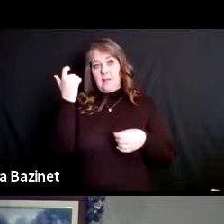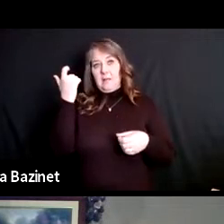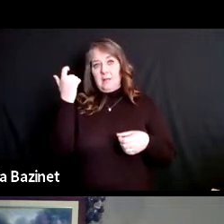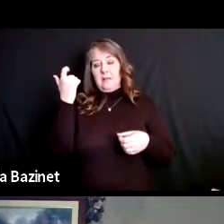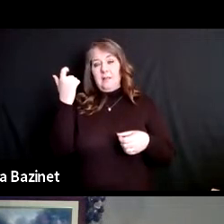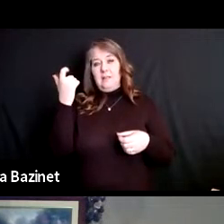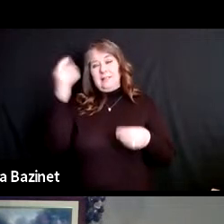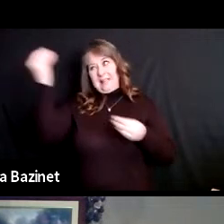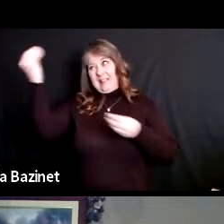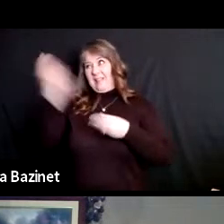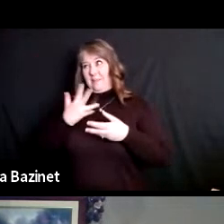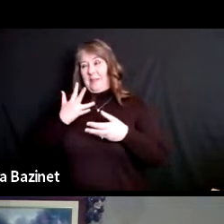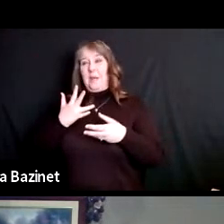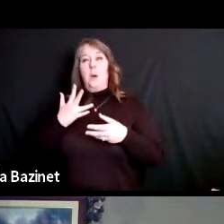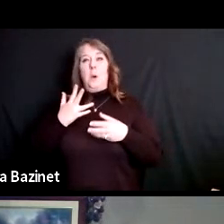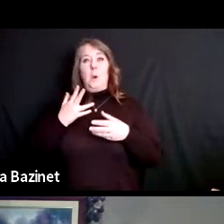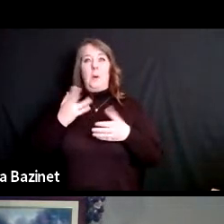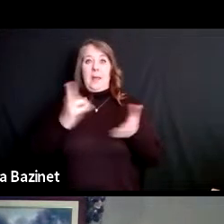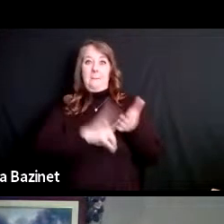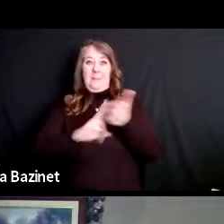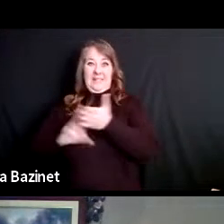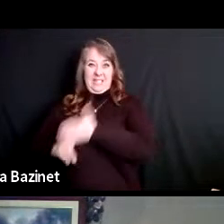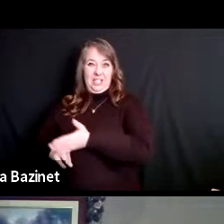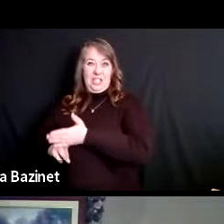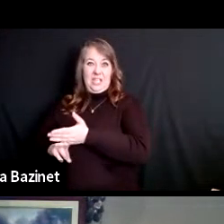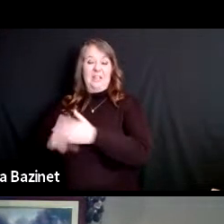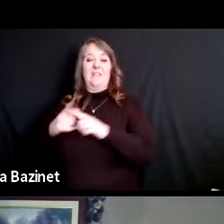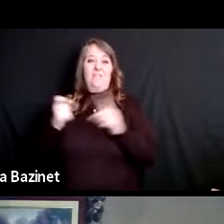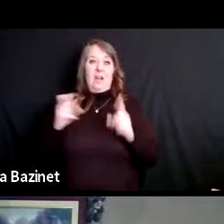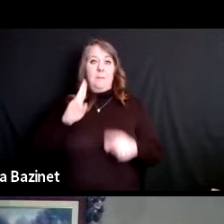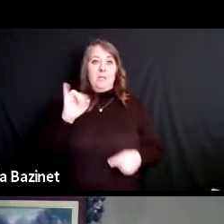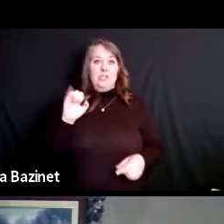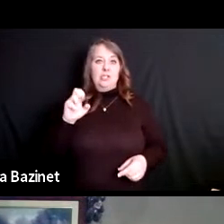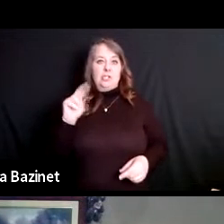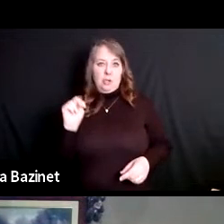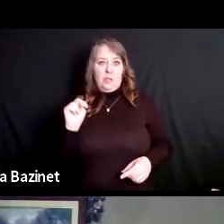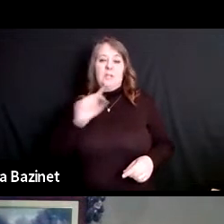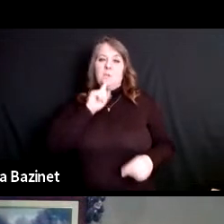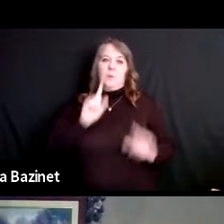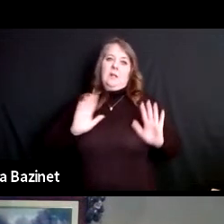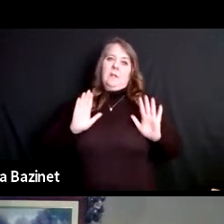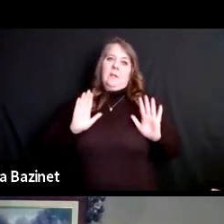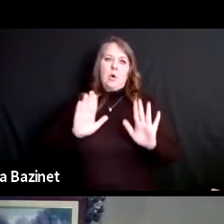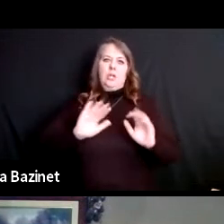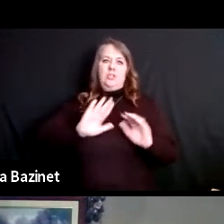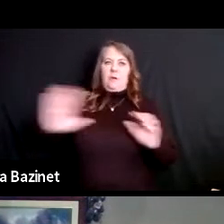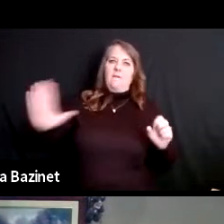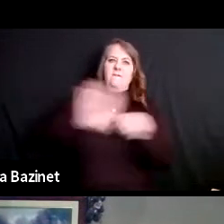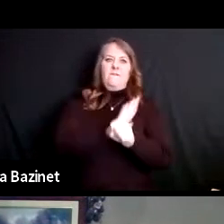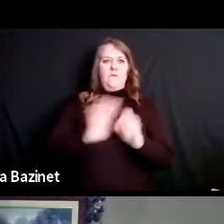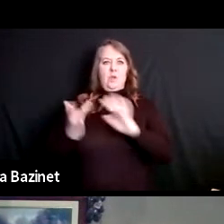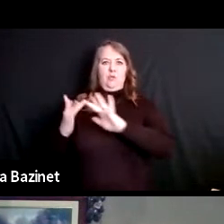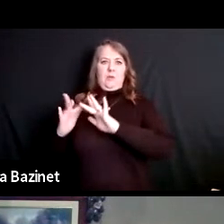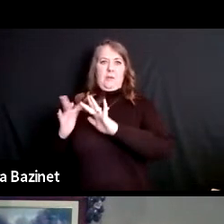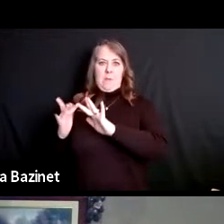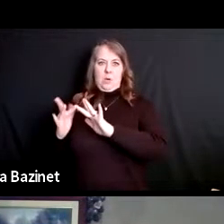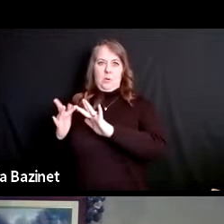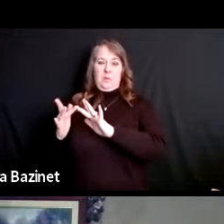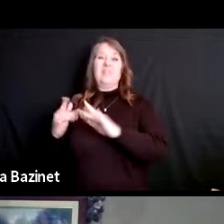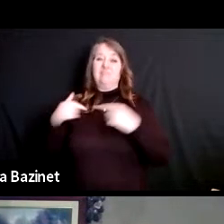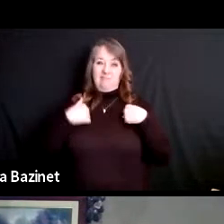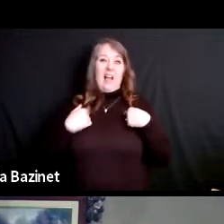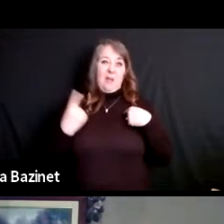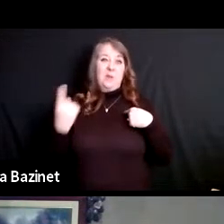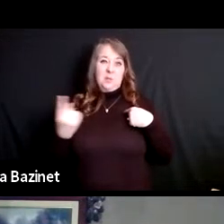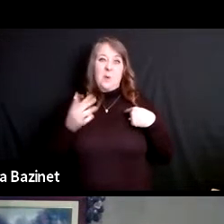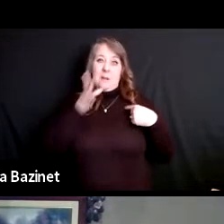let known that there was a petition going around by the union to push for all remote. And so I was one of the moms